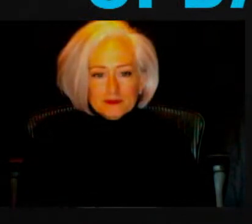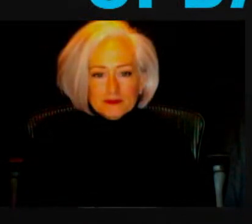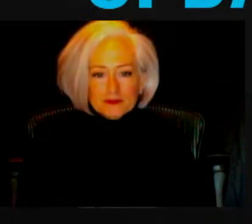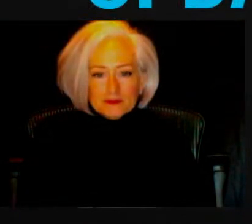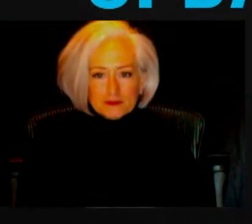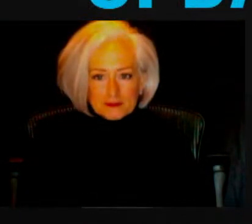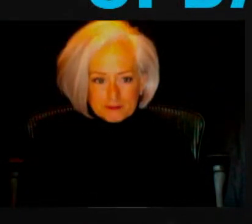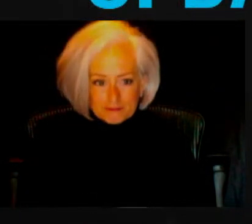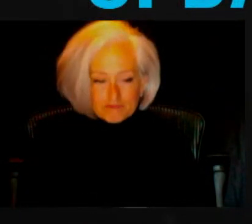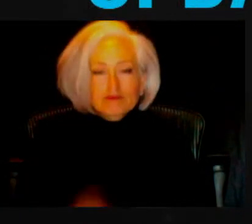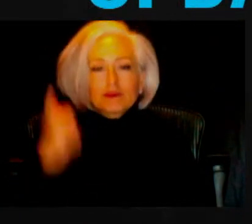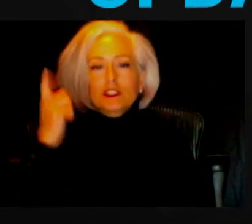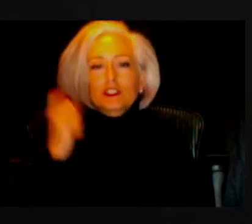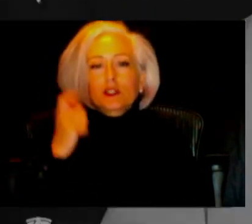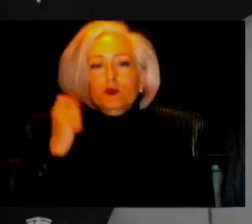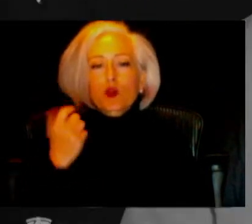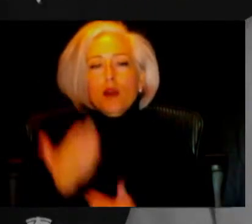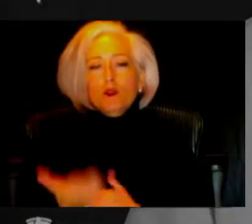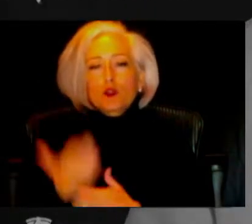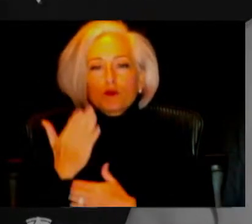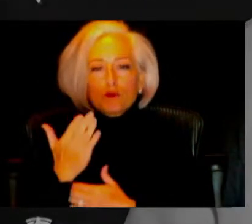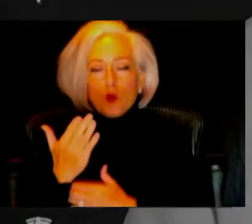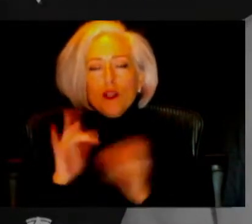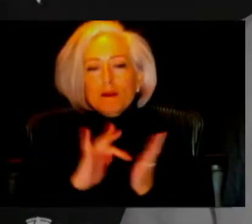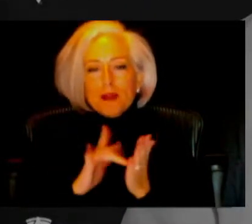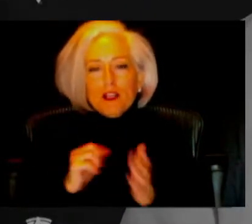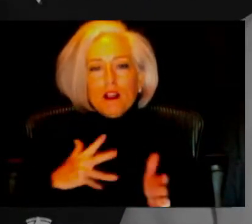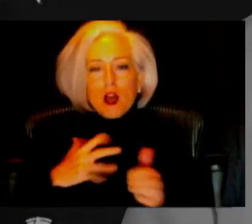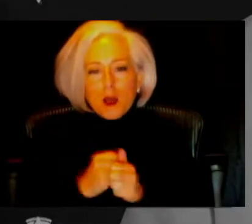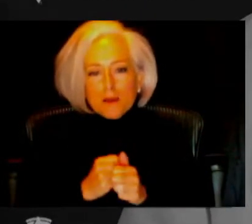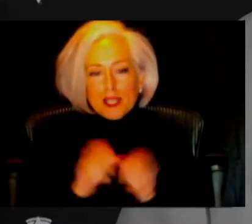Subscribe to our morning medical update and open mics